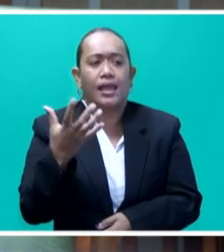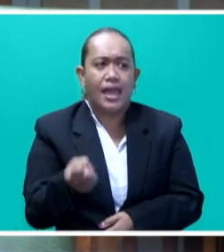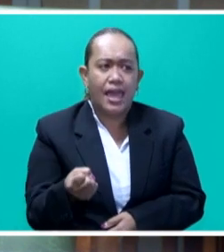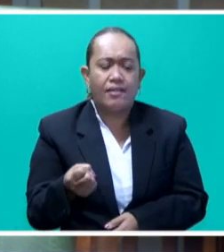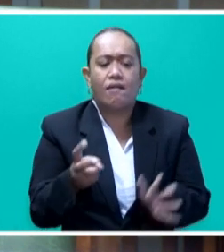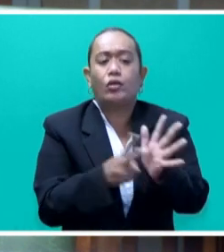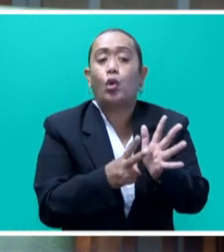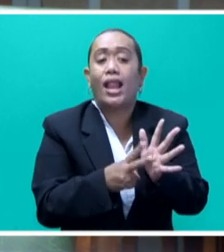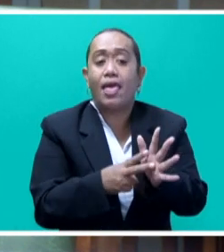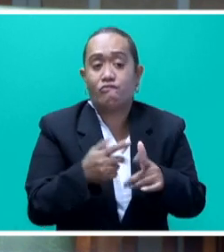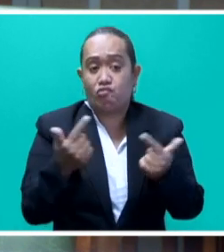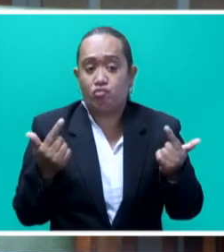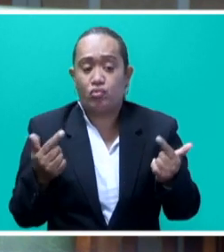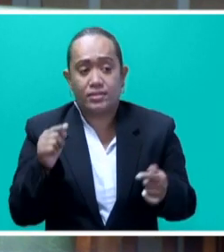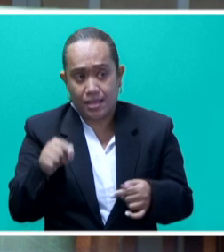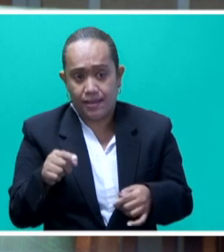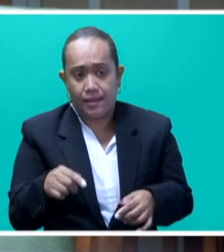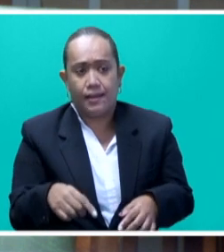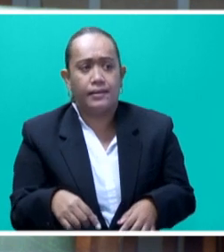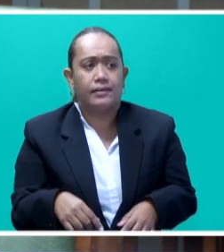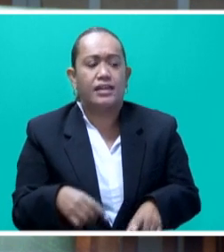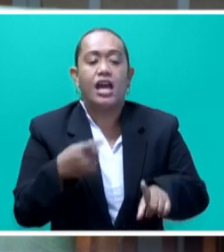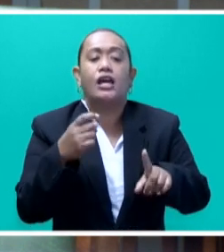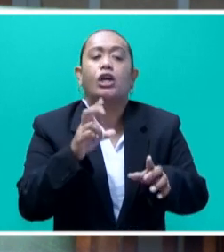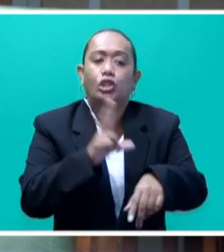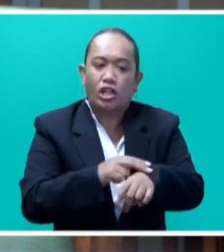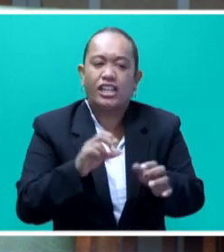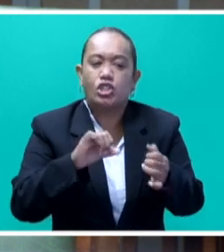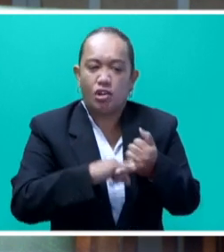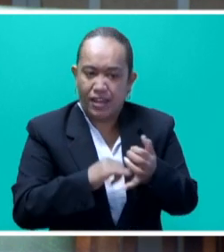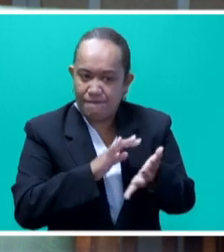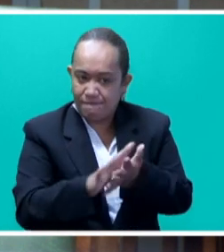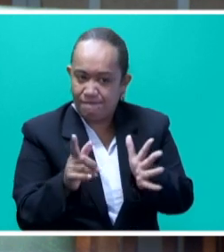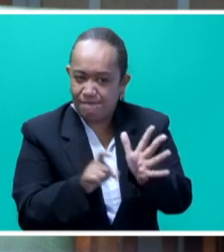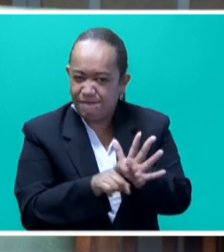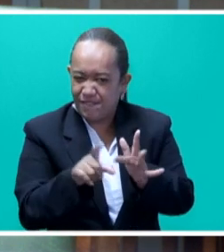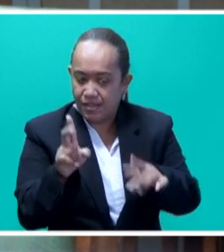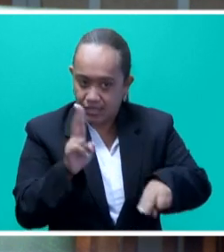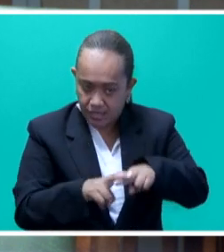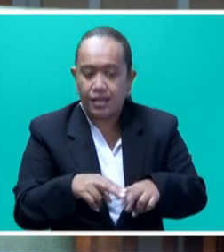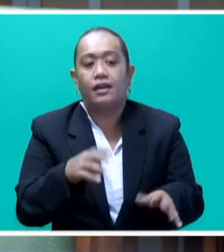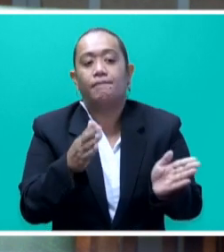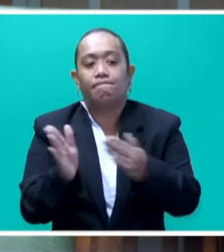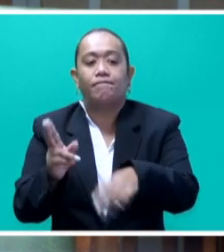Votwa Levu, Dr. Ahmad Shakil Sharif, Dr. Shudishka Singh.